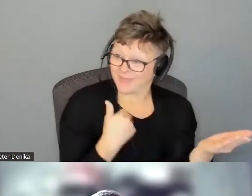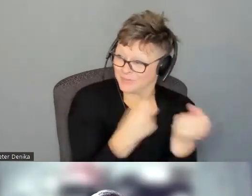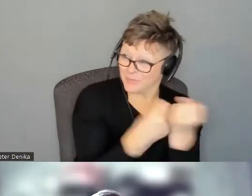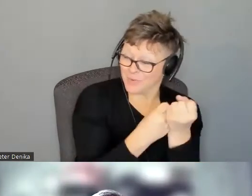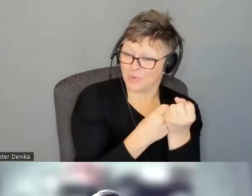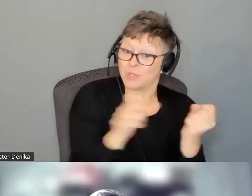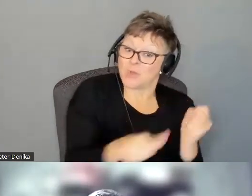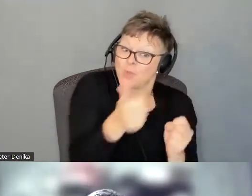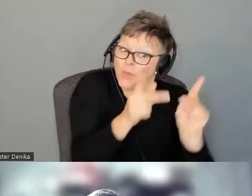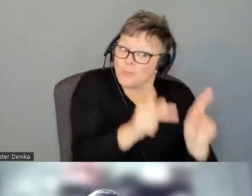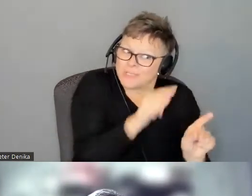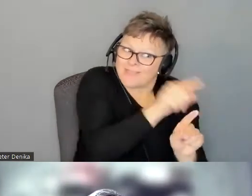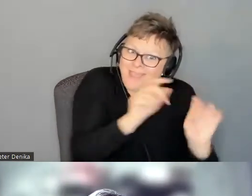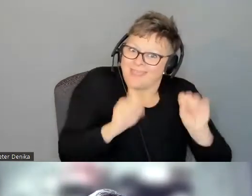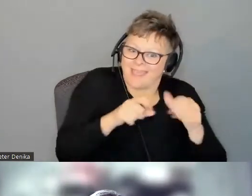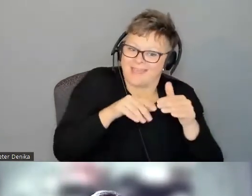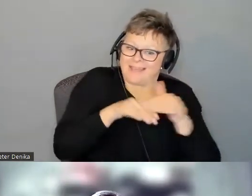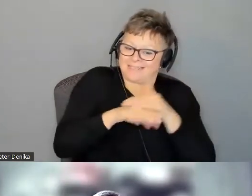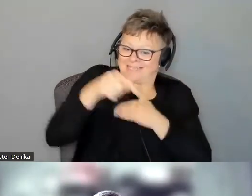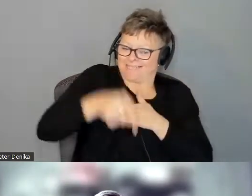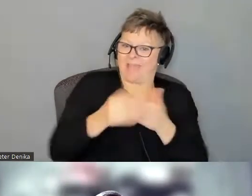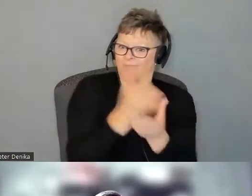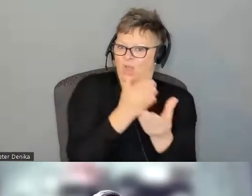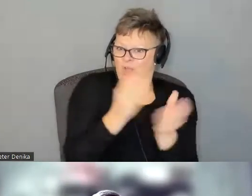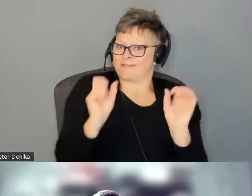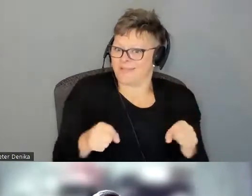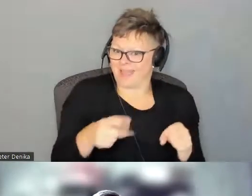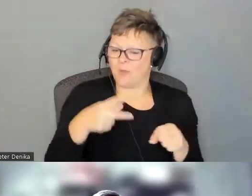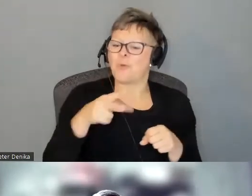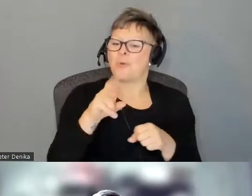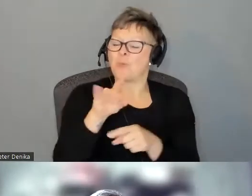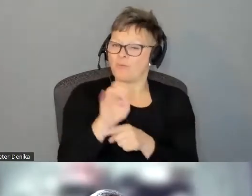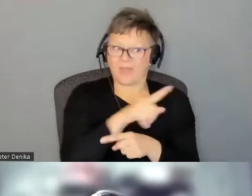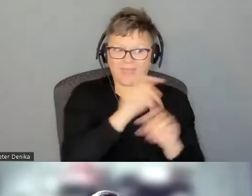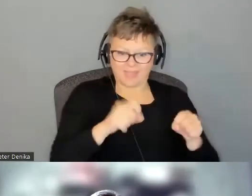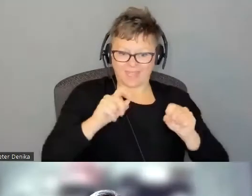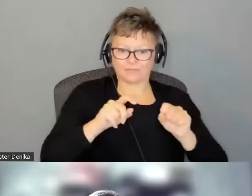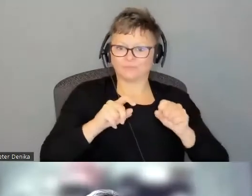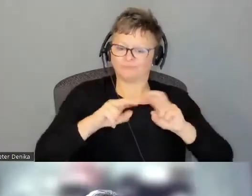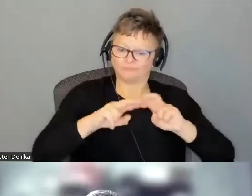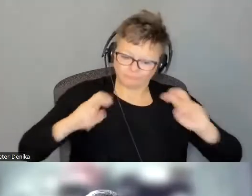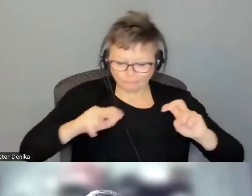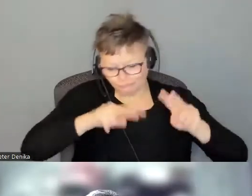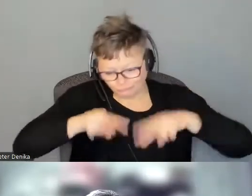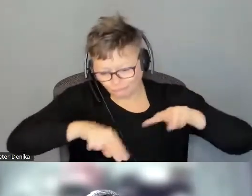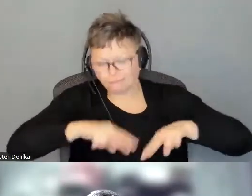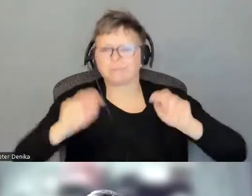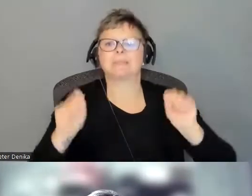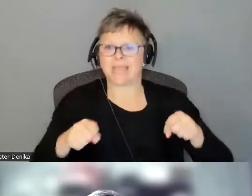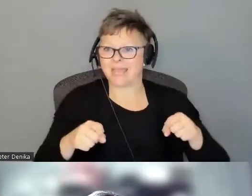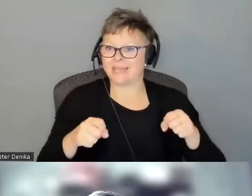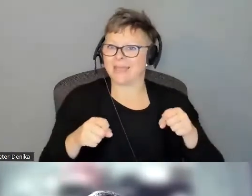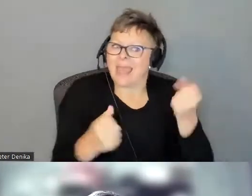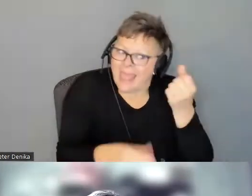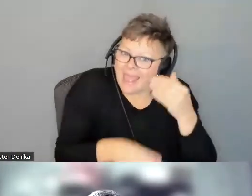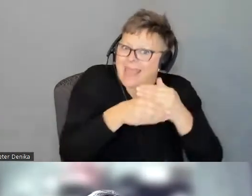to the profile with consent from the job seeker, so that then there is an opportunity yet again for more human support to be